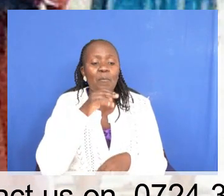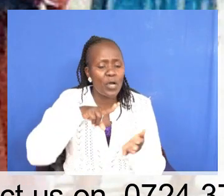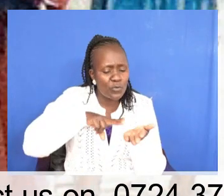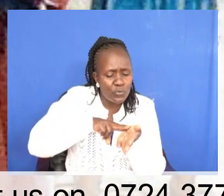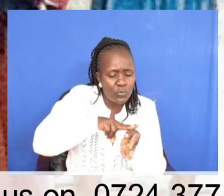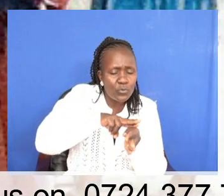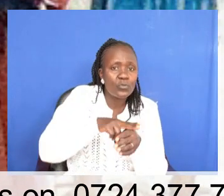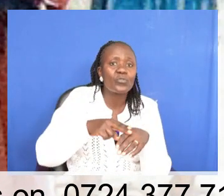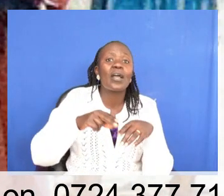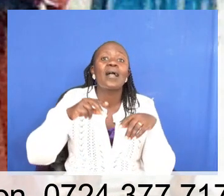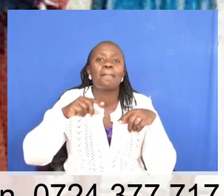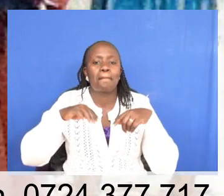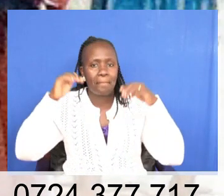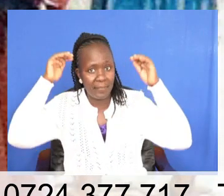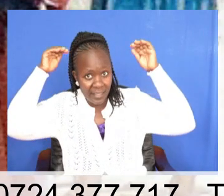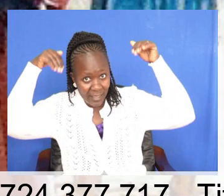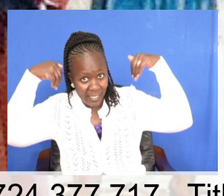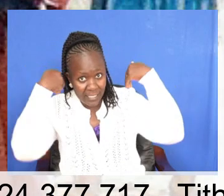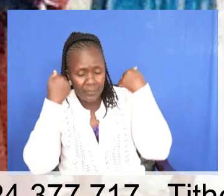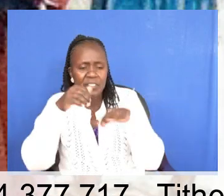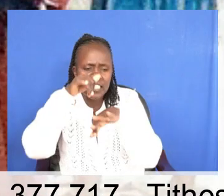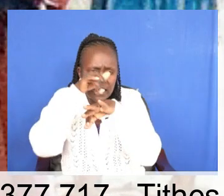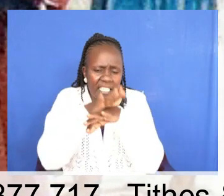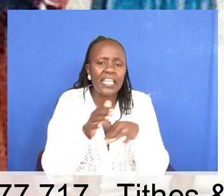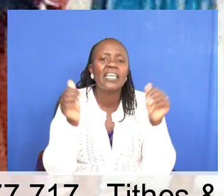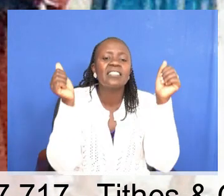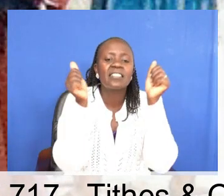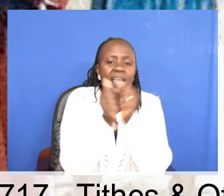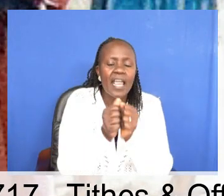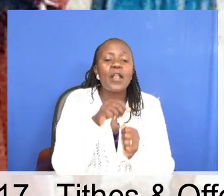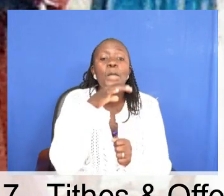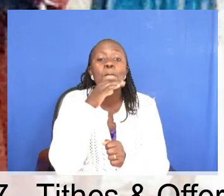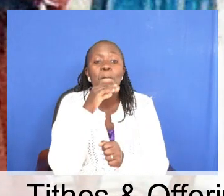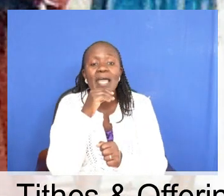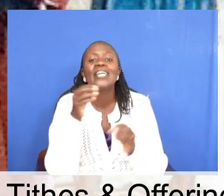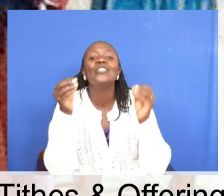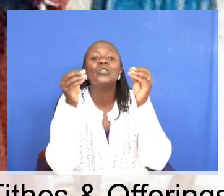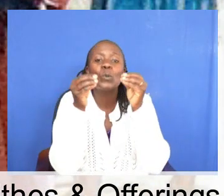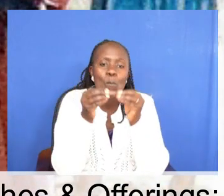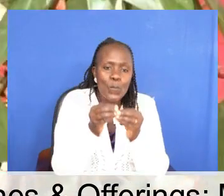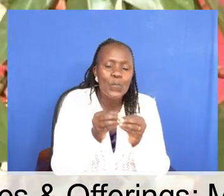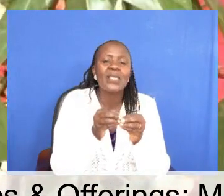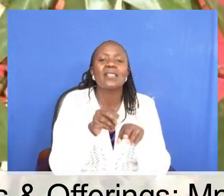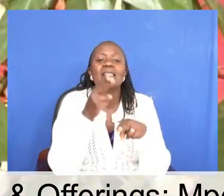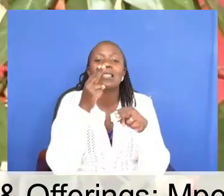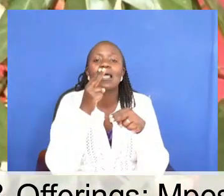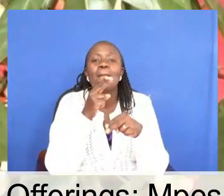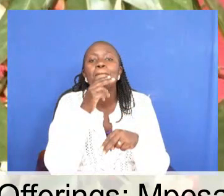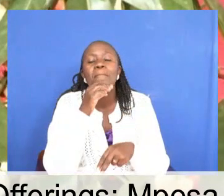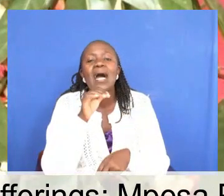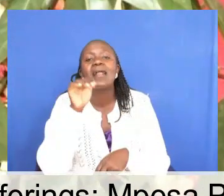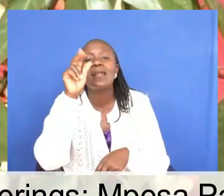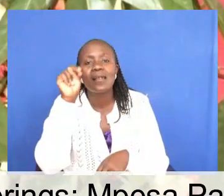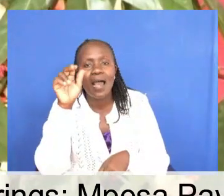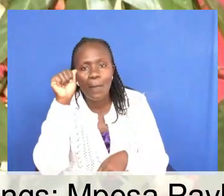shearing his sheep. So he decided to send 10 of his men to meet Nabal. The reason